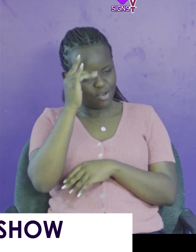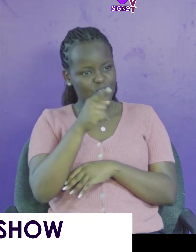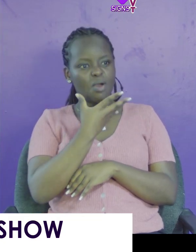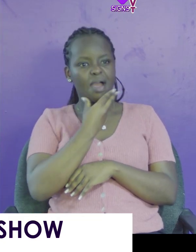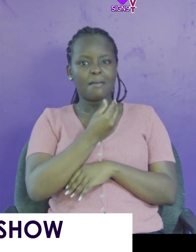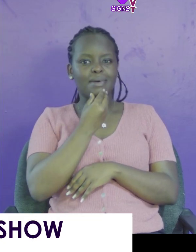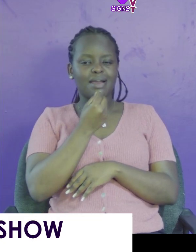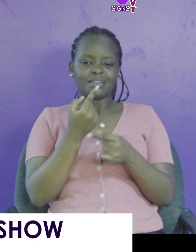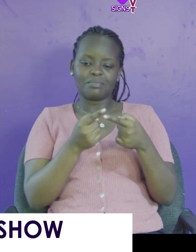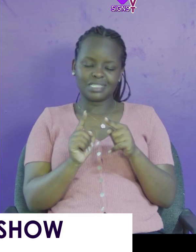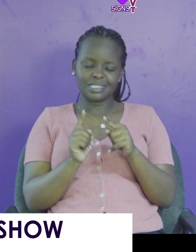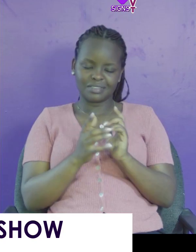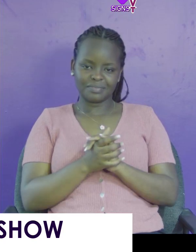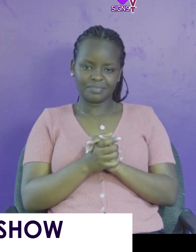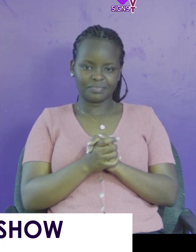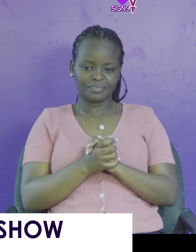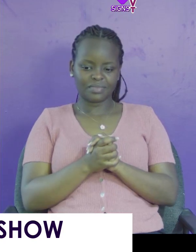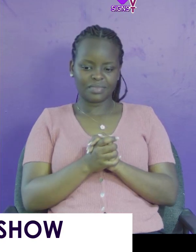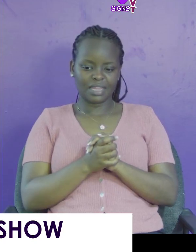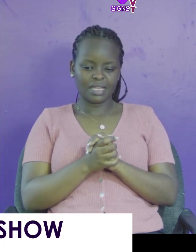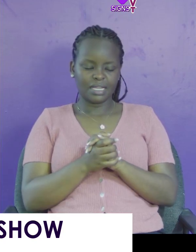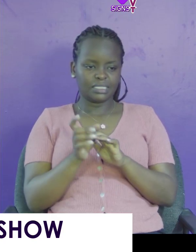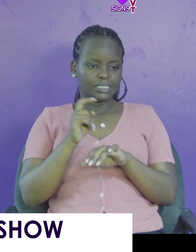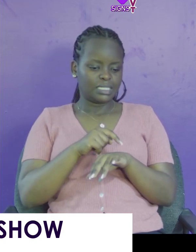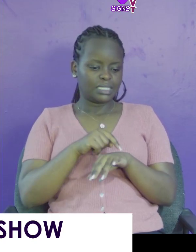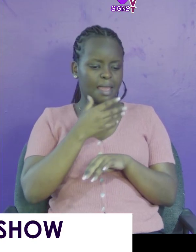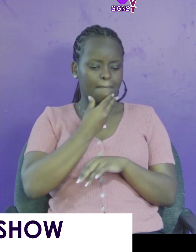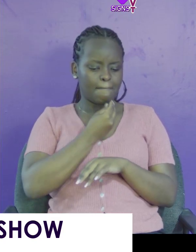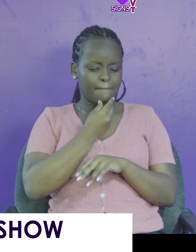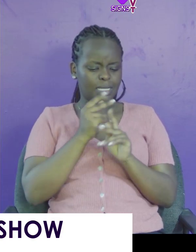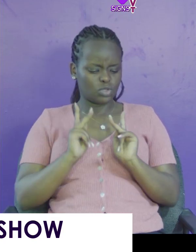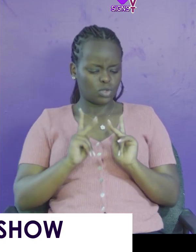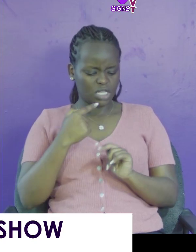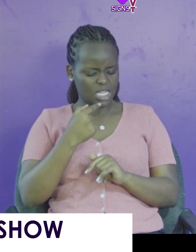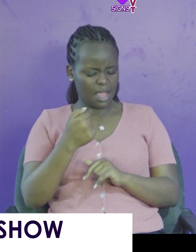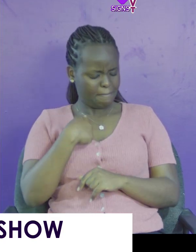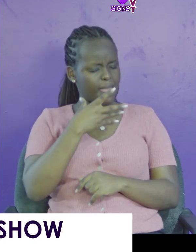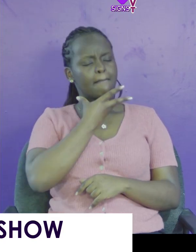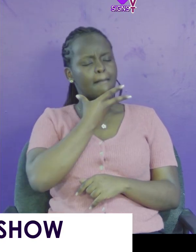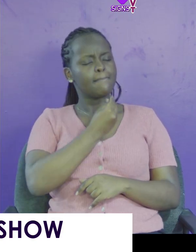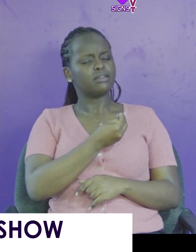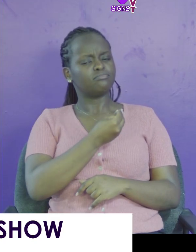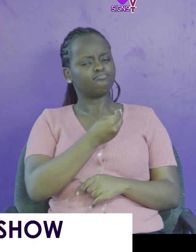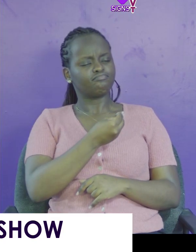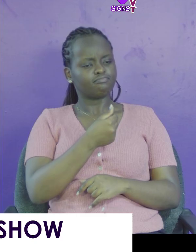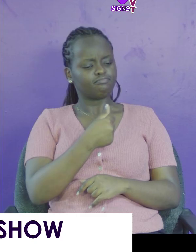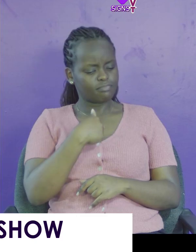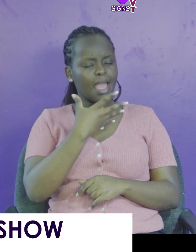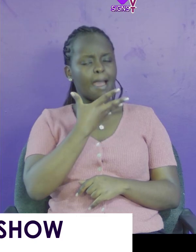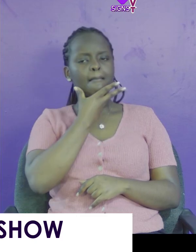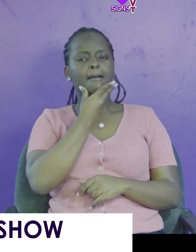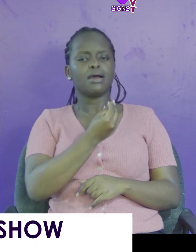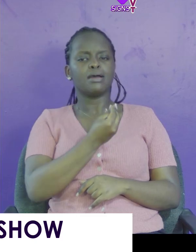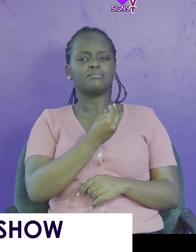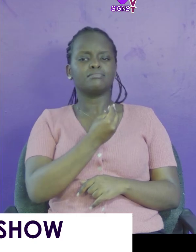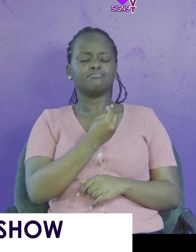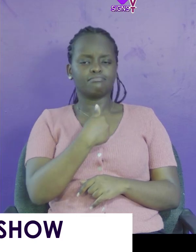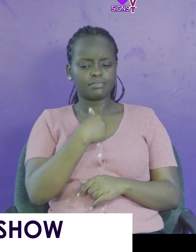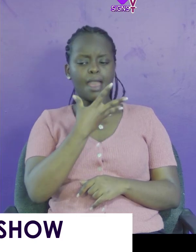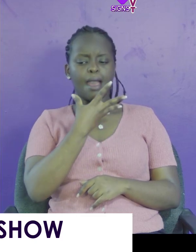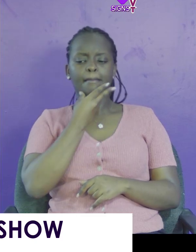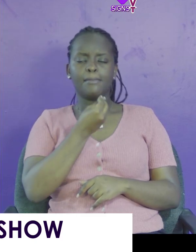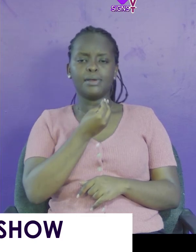But when a man says, I am a man, I hear the words, mimi ni mwanaume.